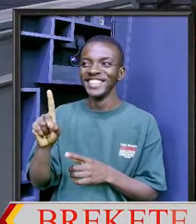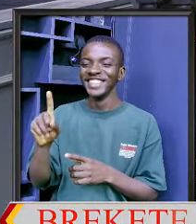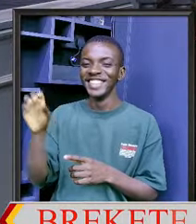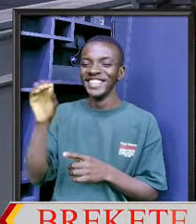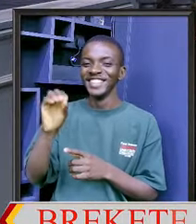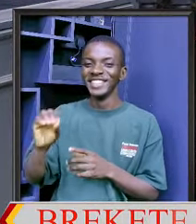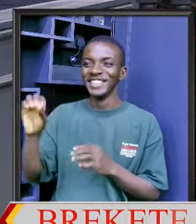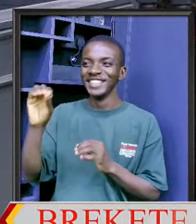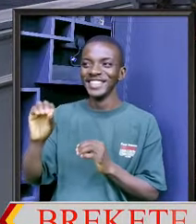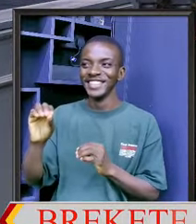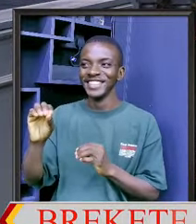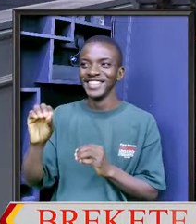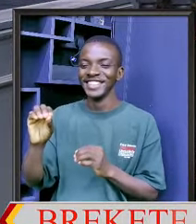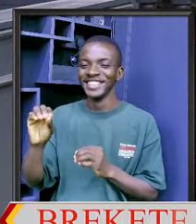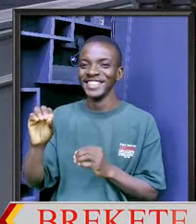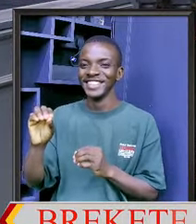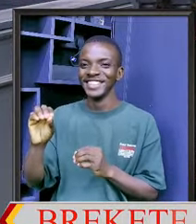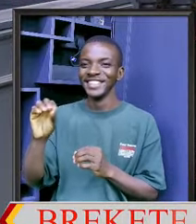00